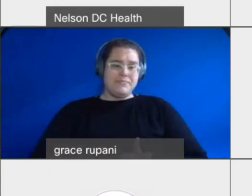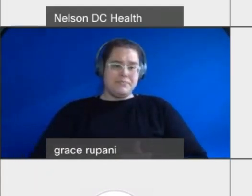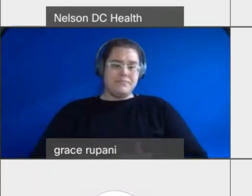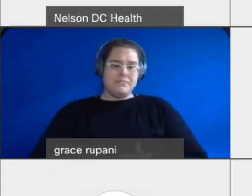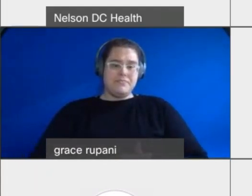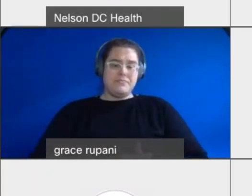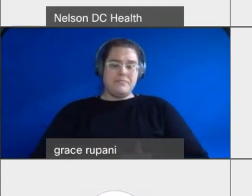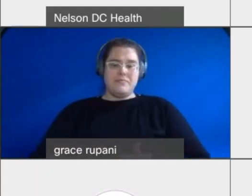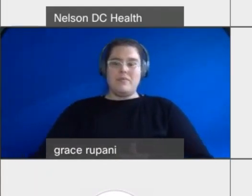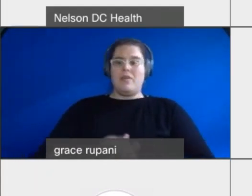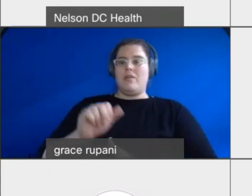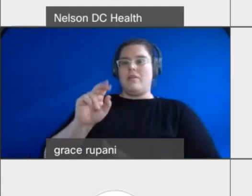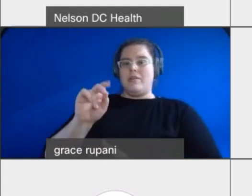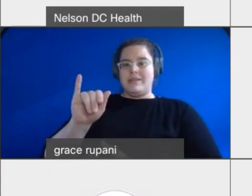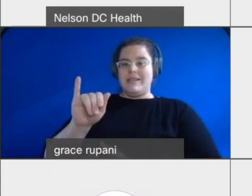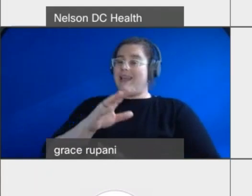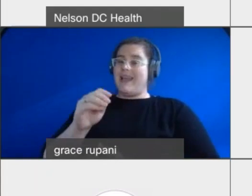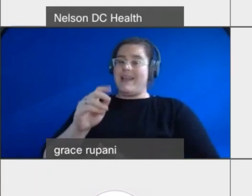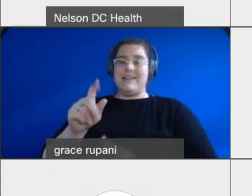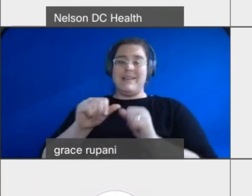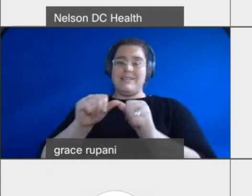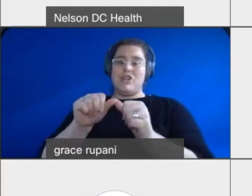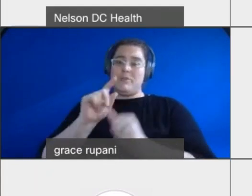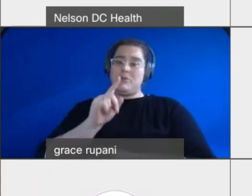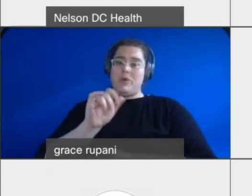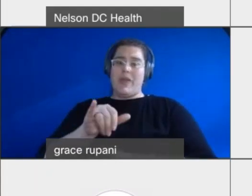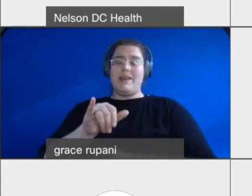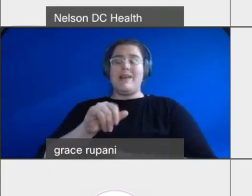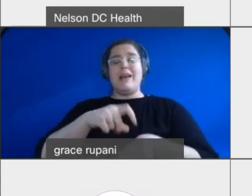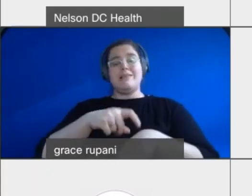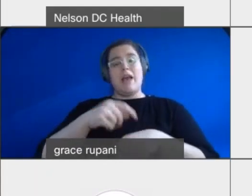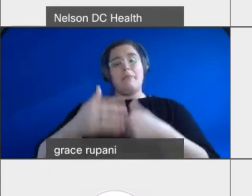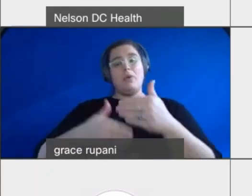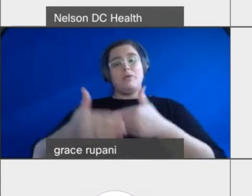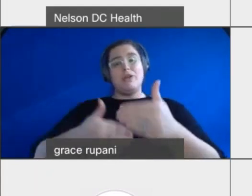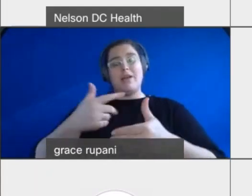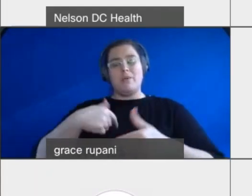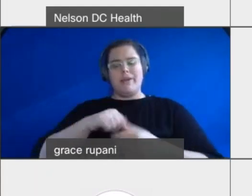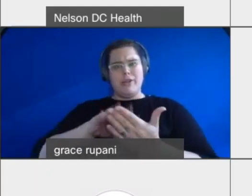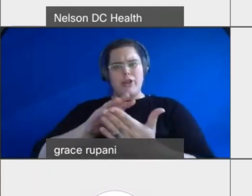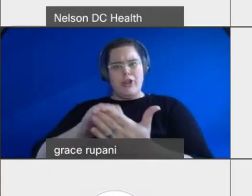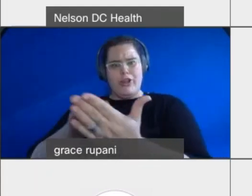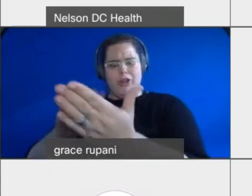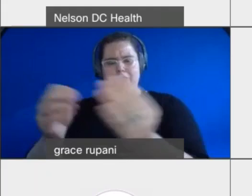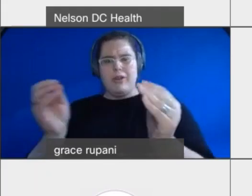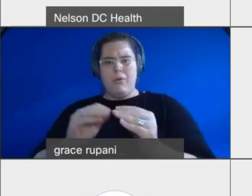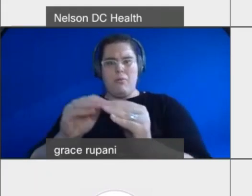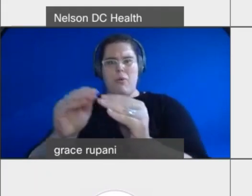And it does continue to be true about this, that as time passes, we continue to learn more.